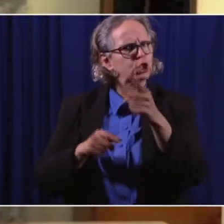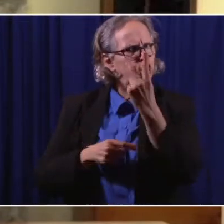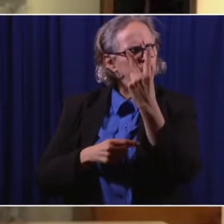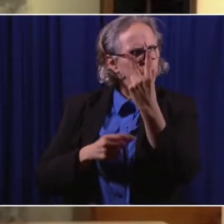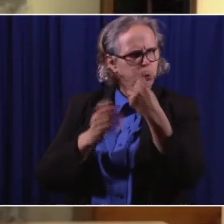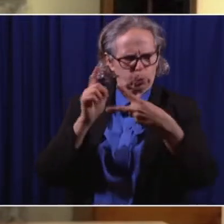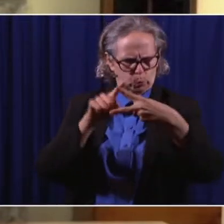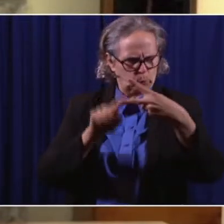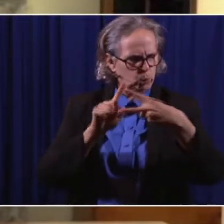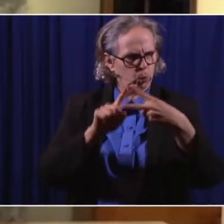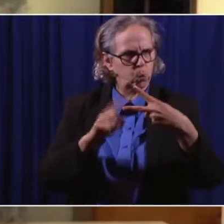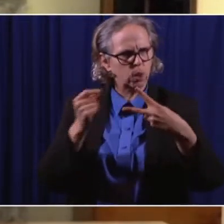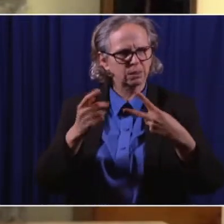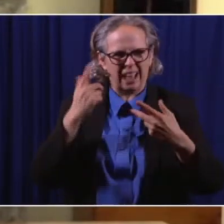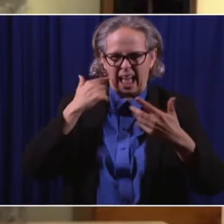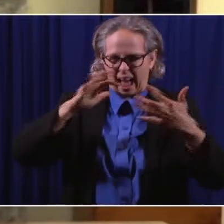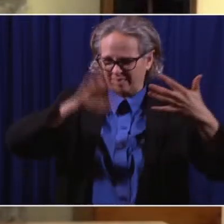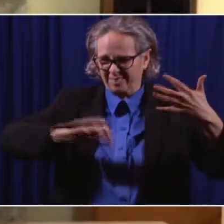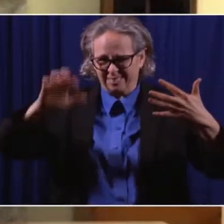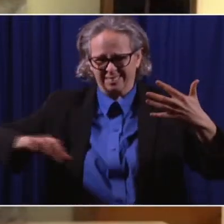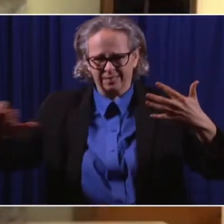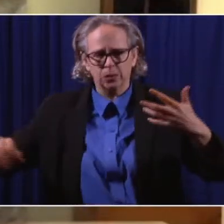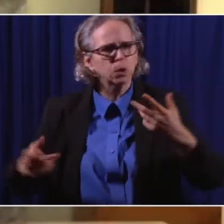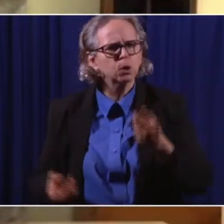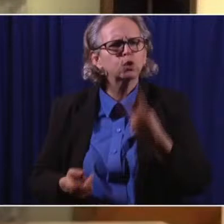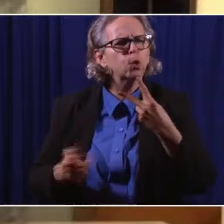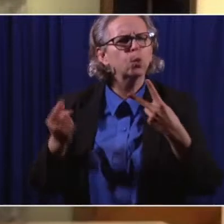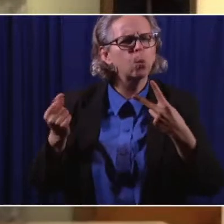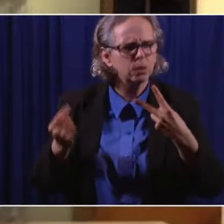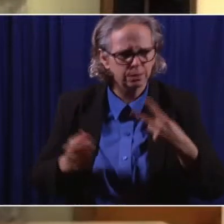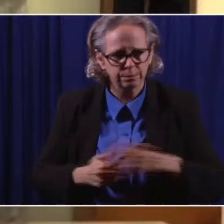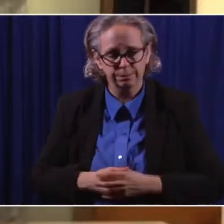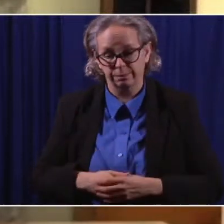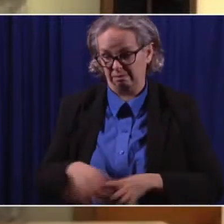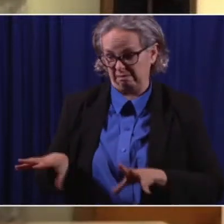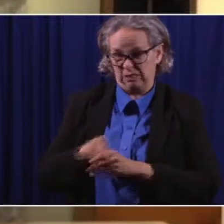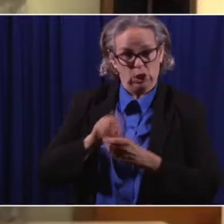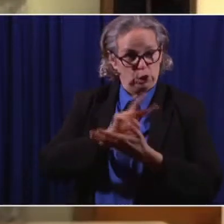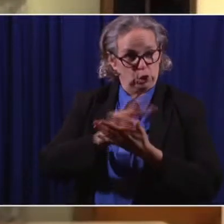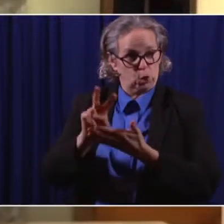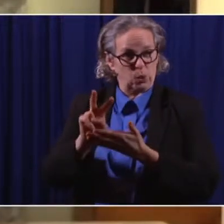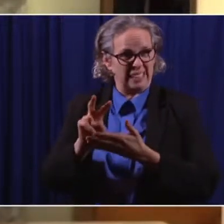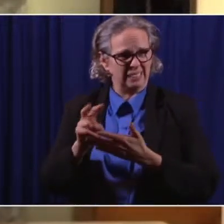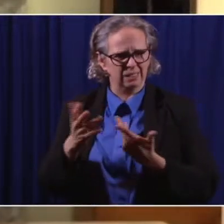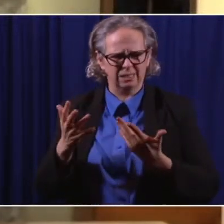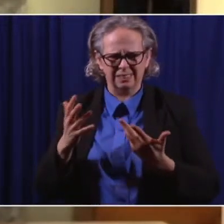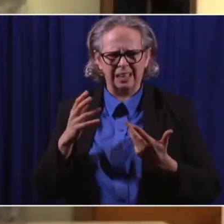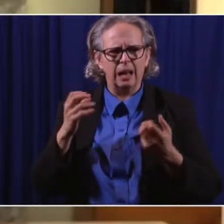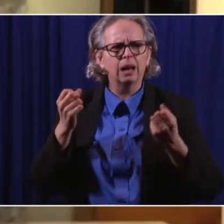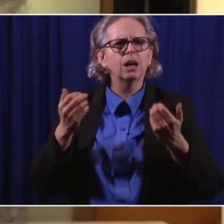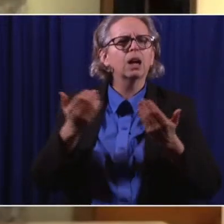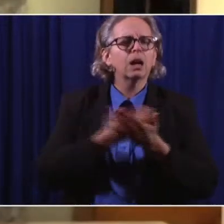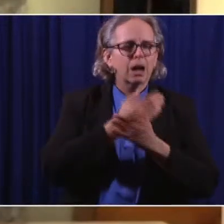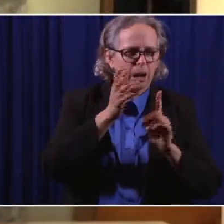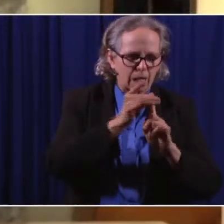2 weeks in number of cases per 100,000 population. As you can see,